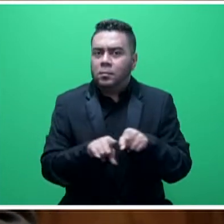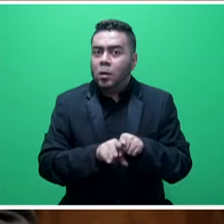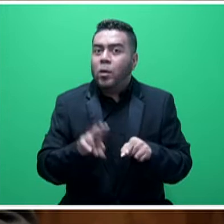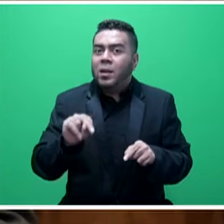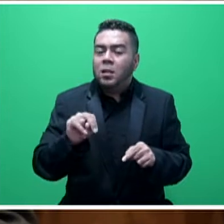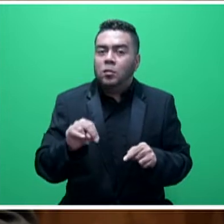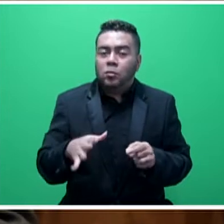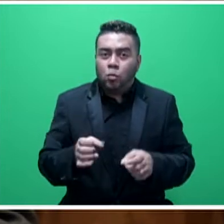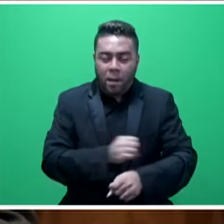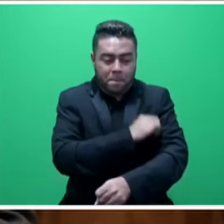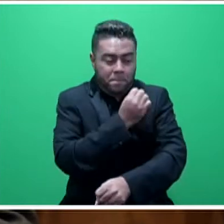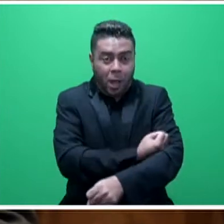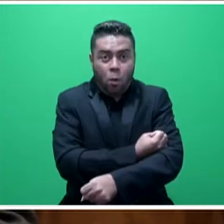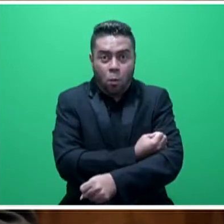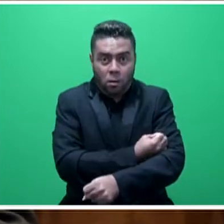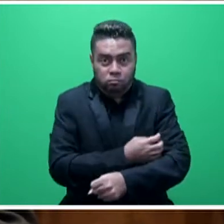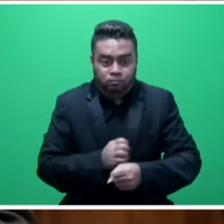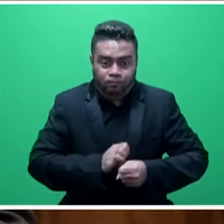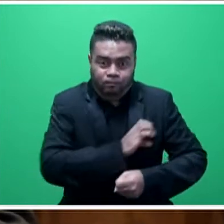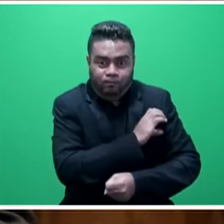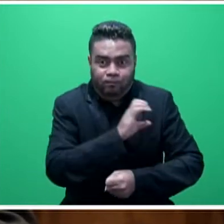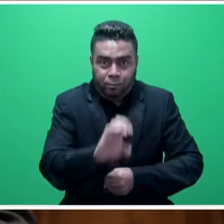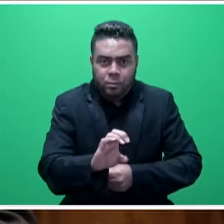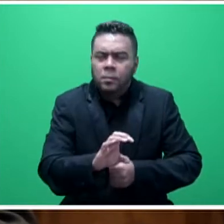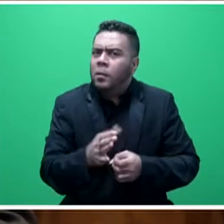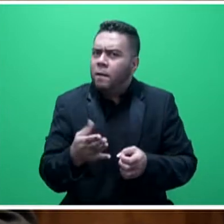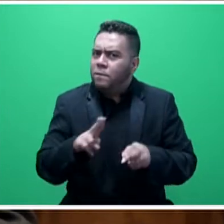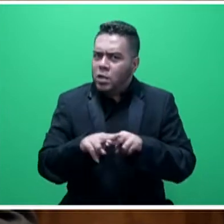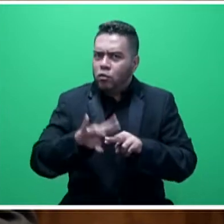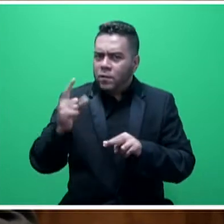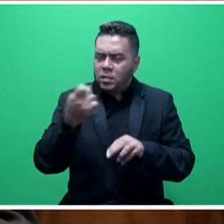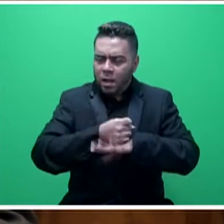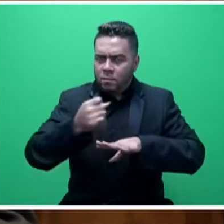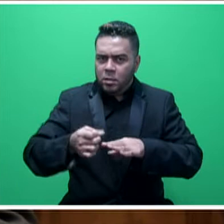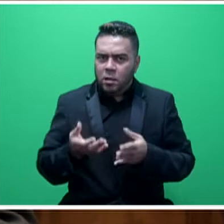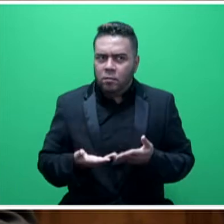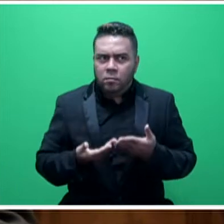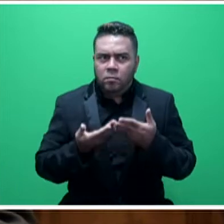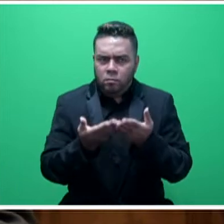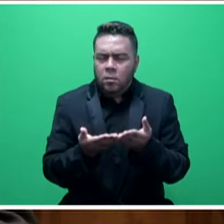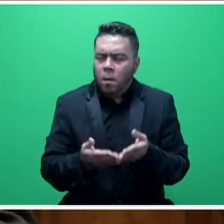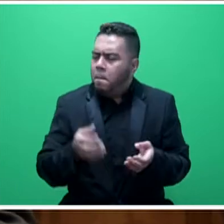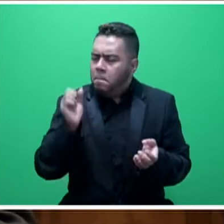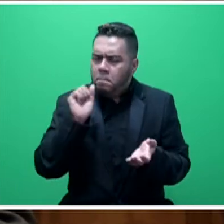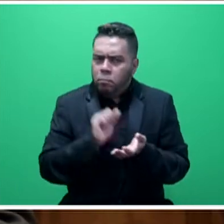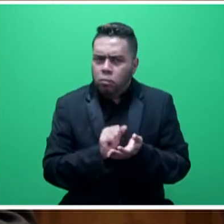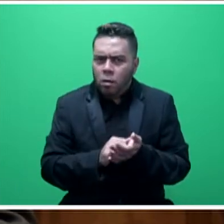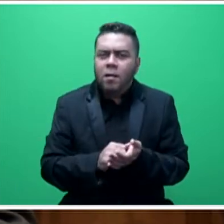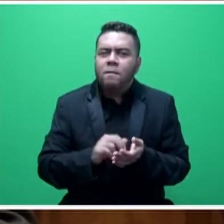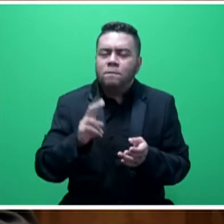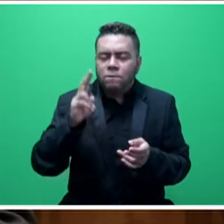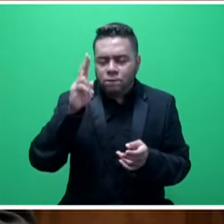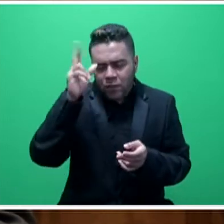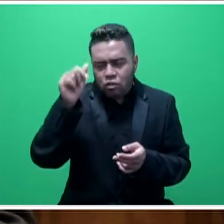and uplift our people during this critical time, the Fiji First government has put out a bold, innovative and forward-looking Fijian national